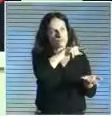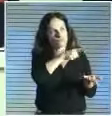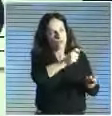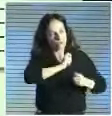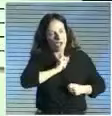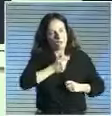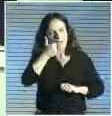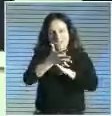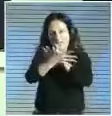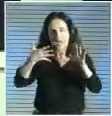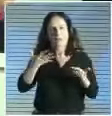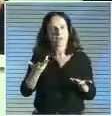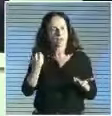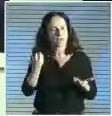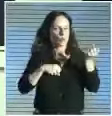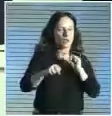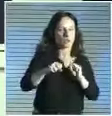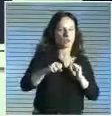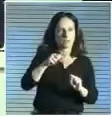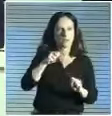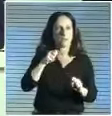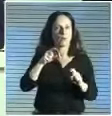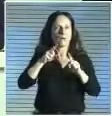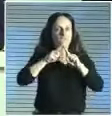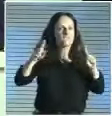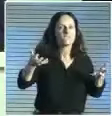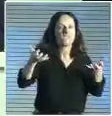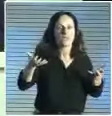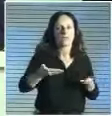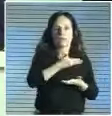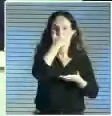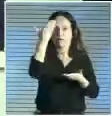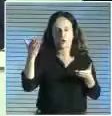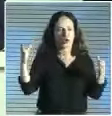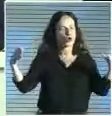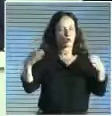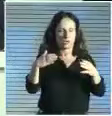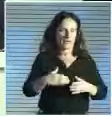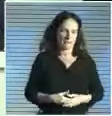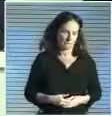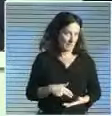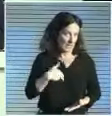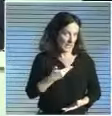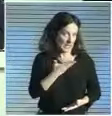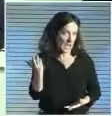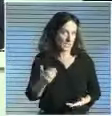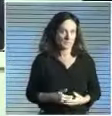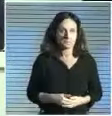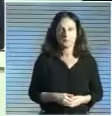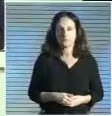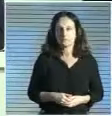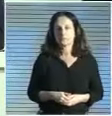benefit of all the community, of the overall community. And so really the